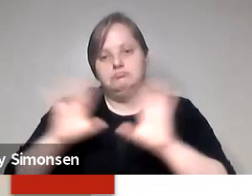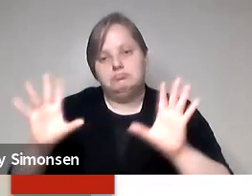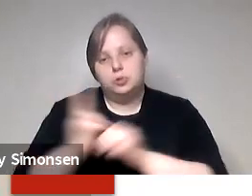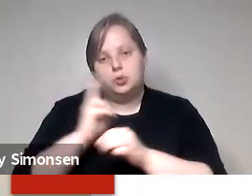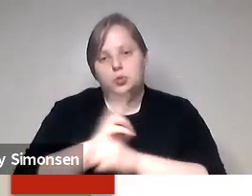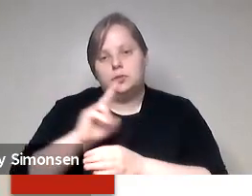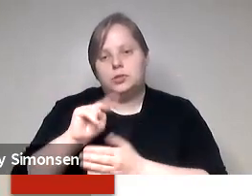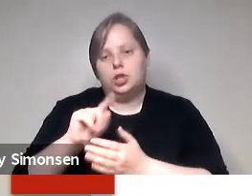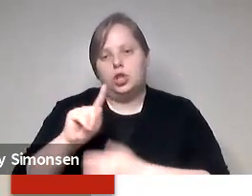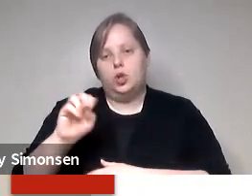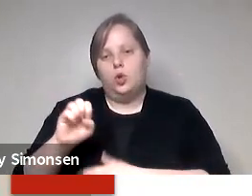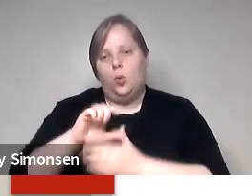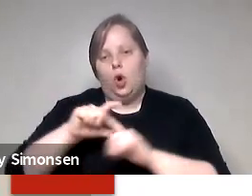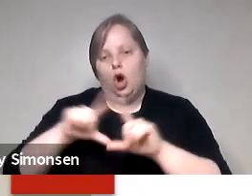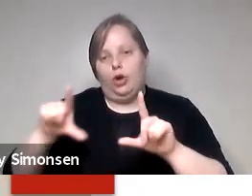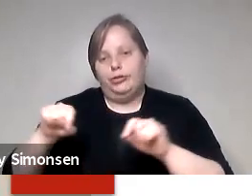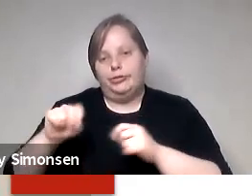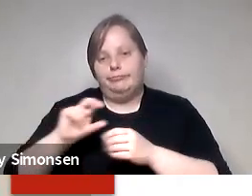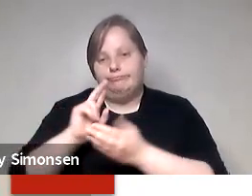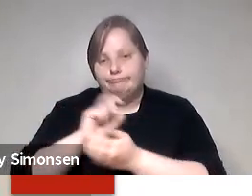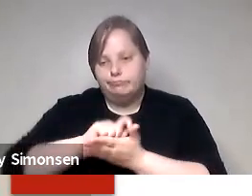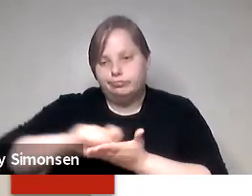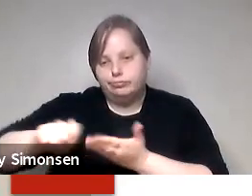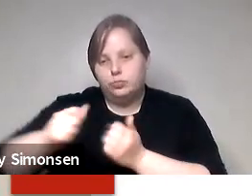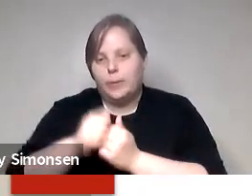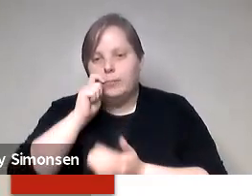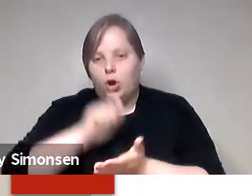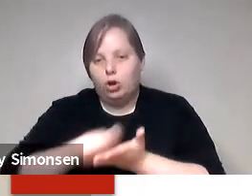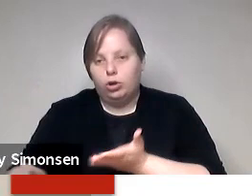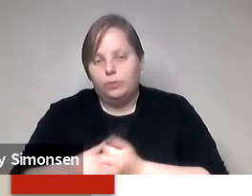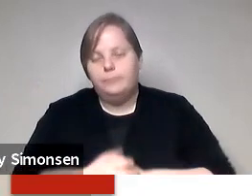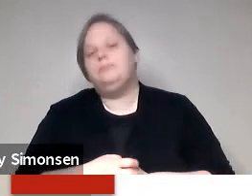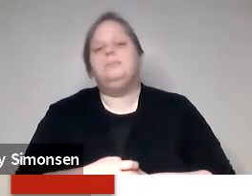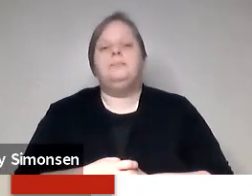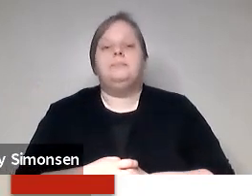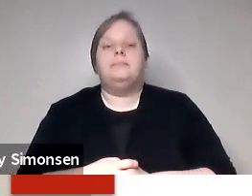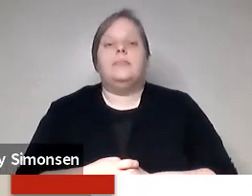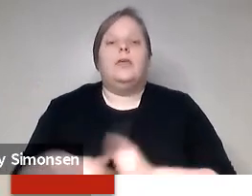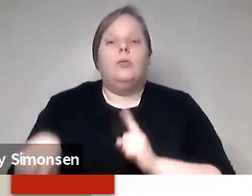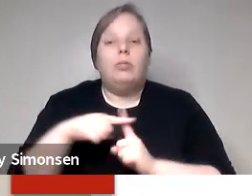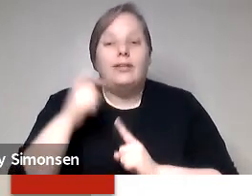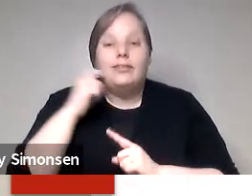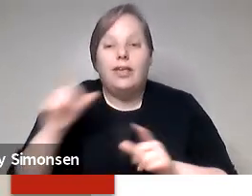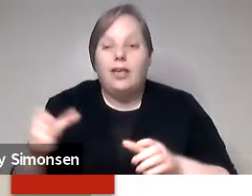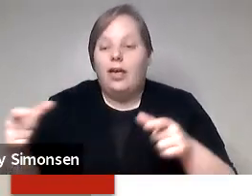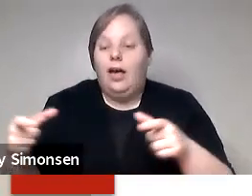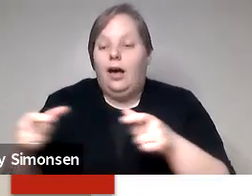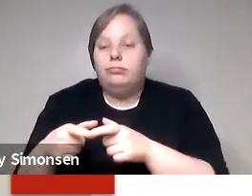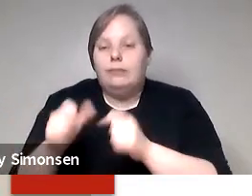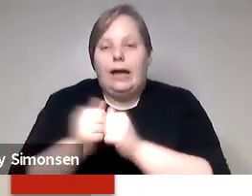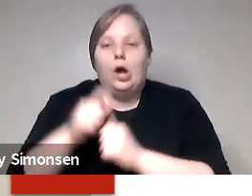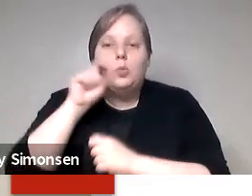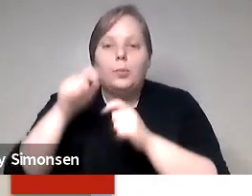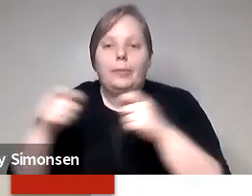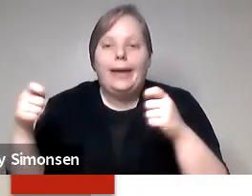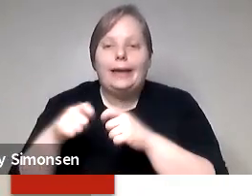note card here and a Sharpie marker, and also it's attached with just a simple rubber band. So